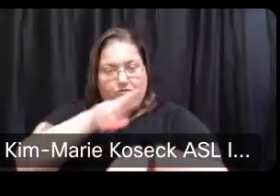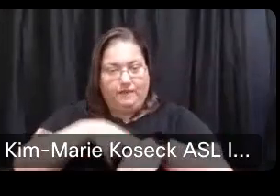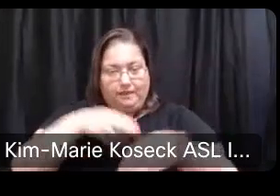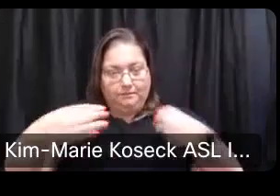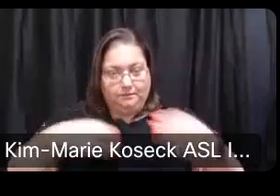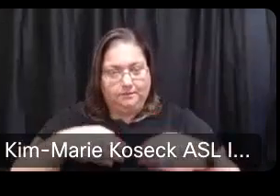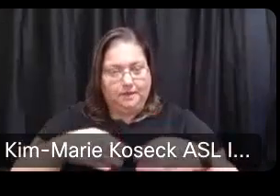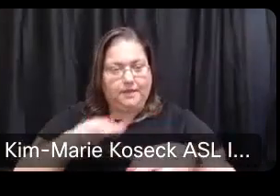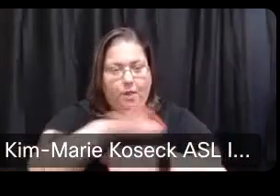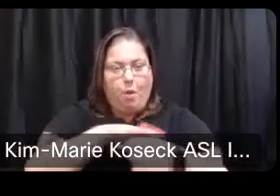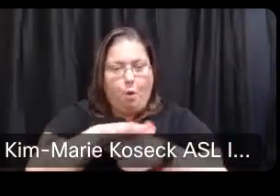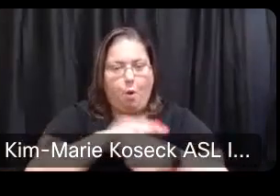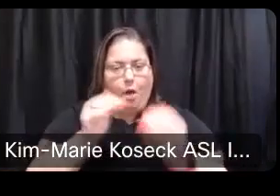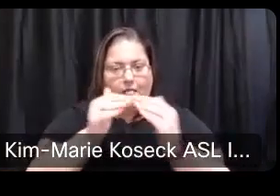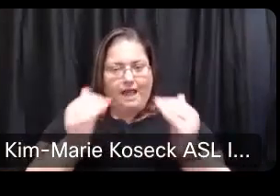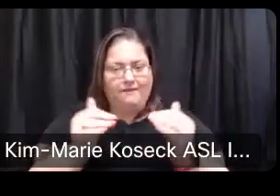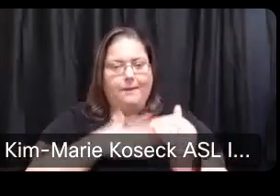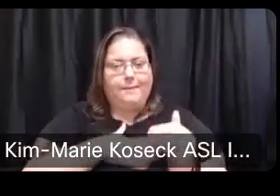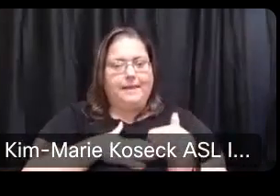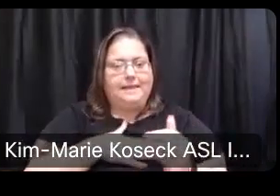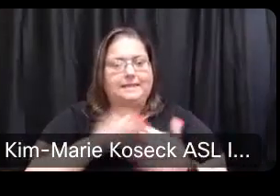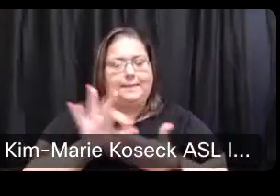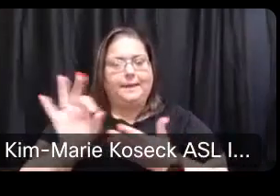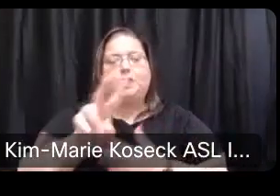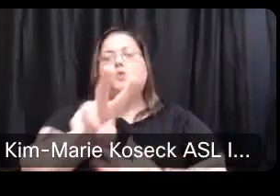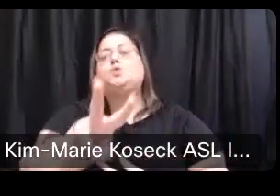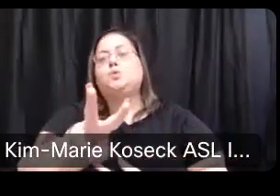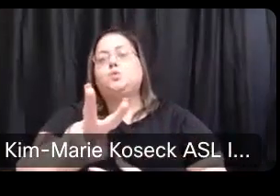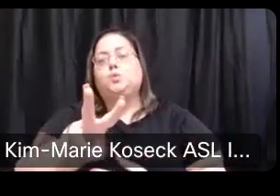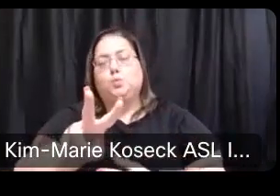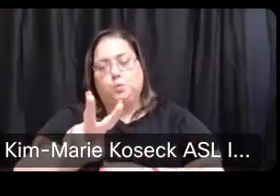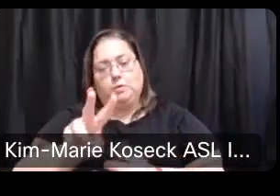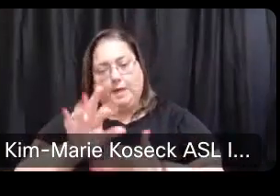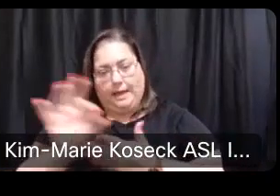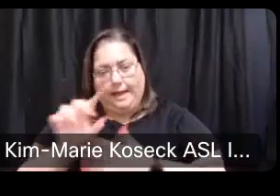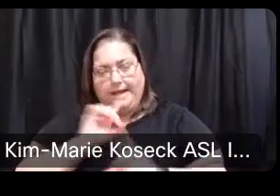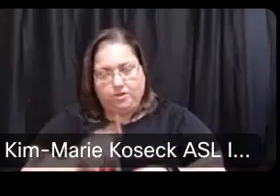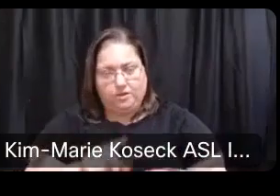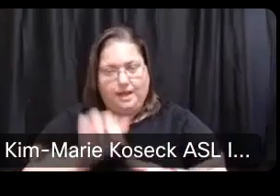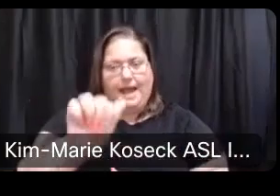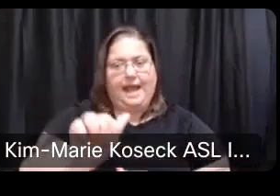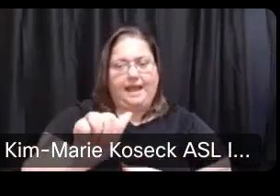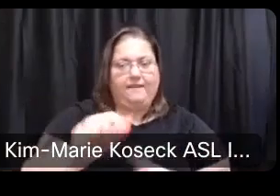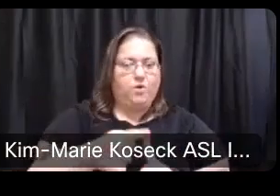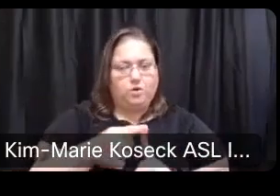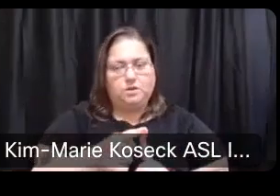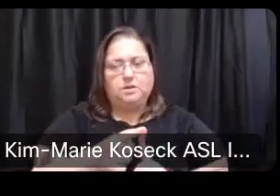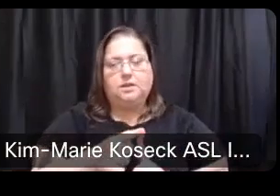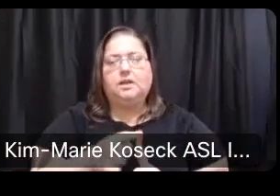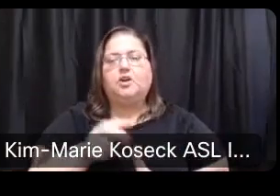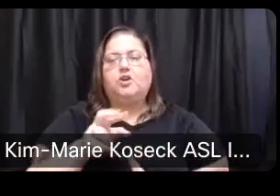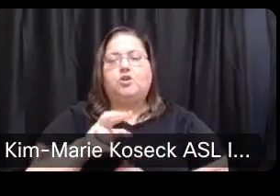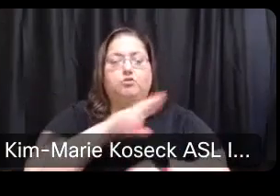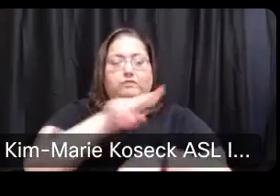at the local level? Please select your top 2 needs. A, the first option,